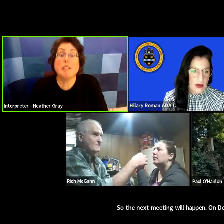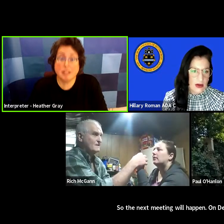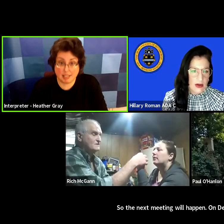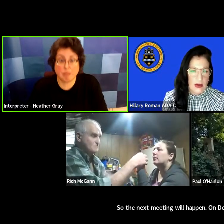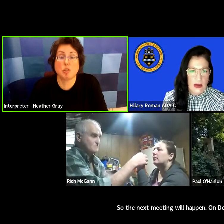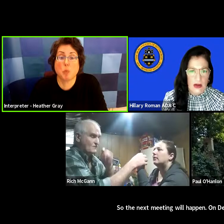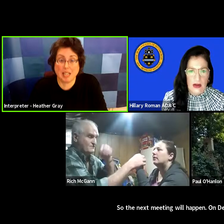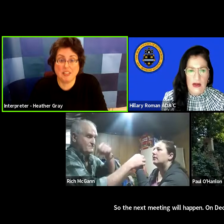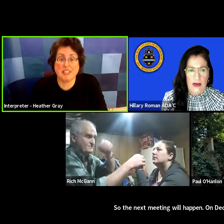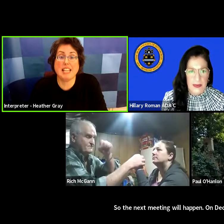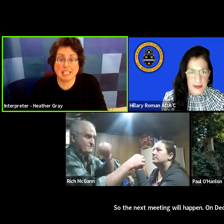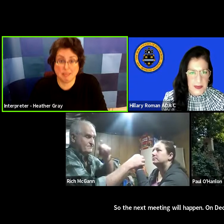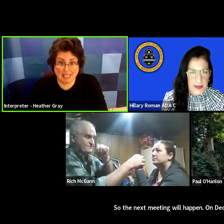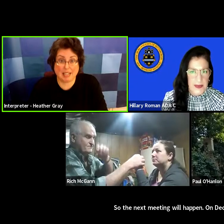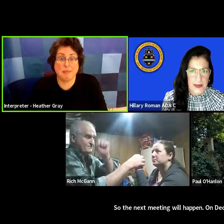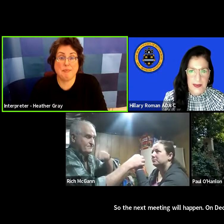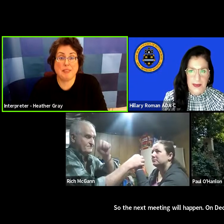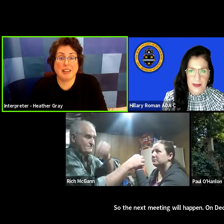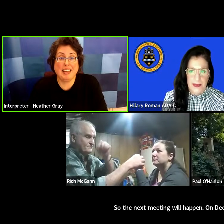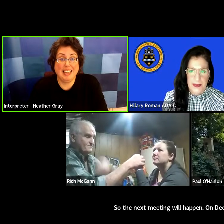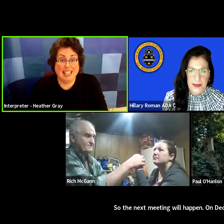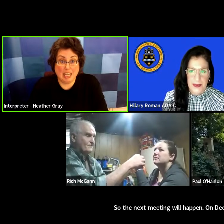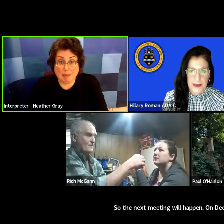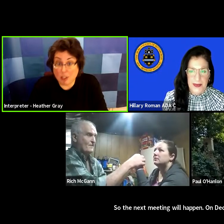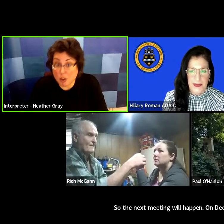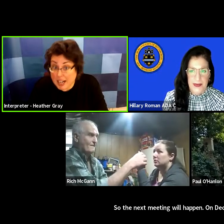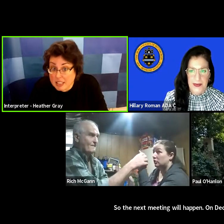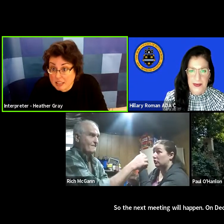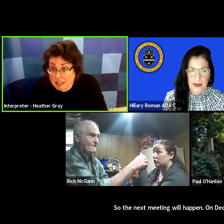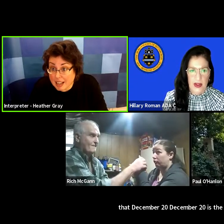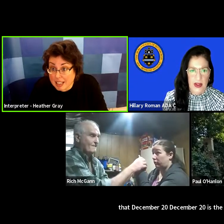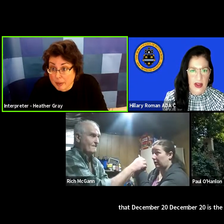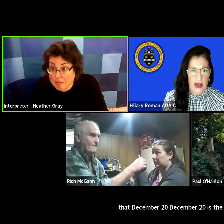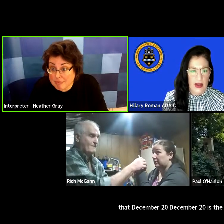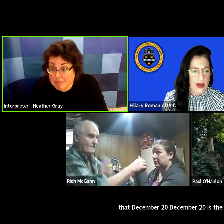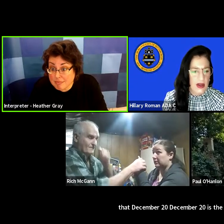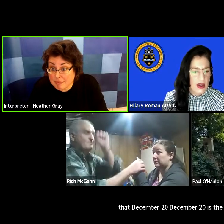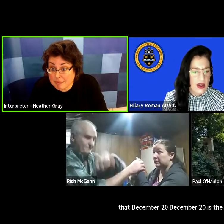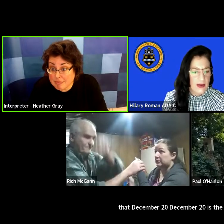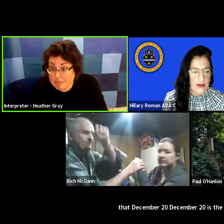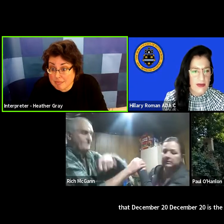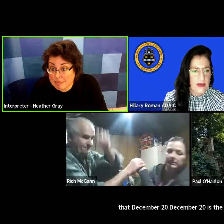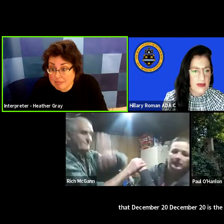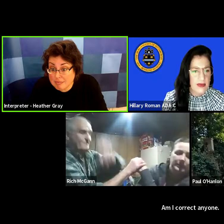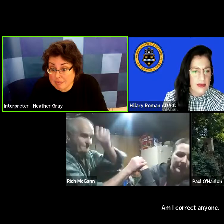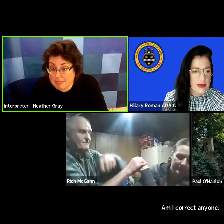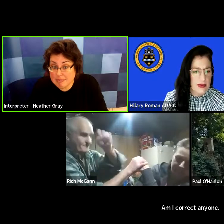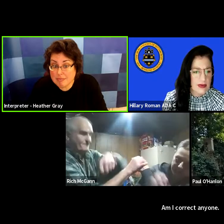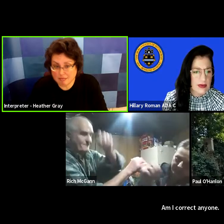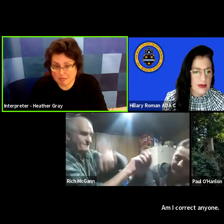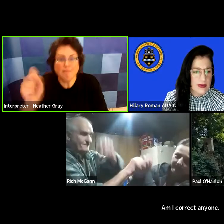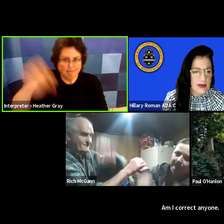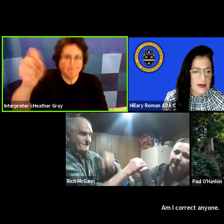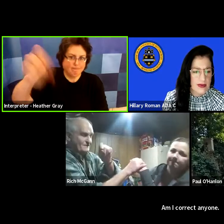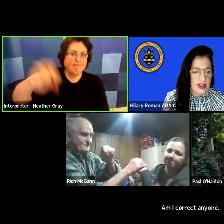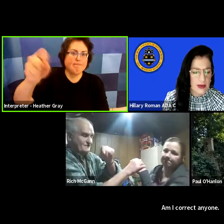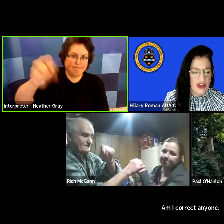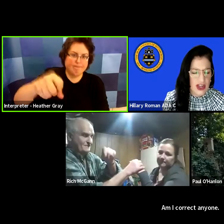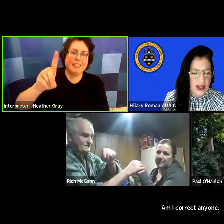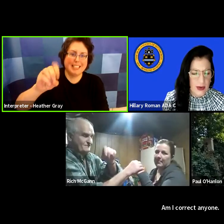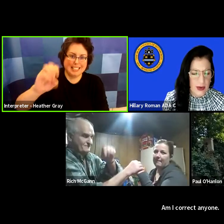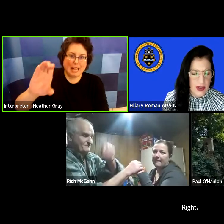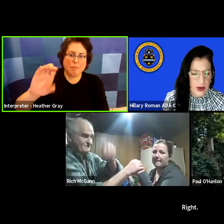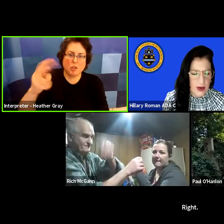December 20th? December 20th is the next meeting. Am I correct? Anyone? Right.